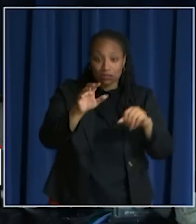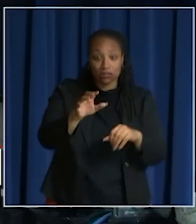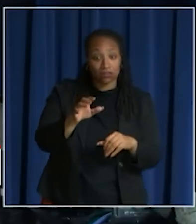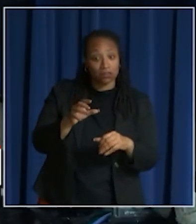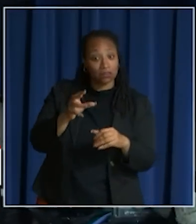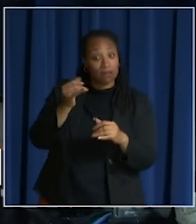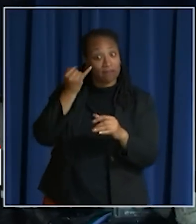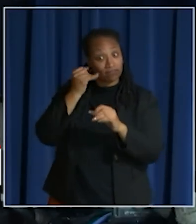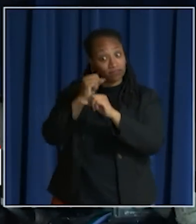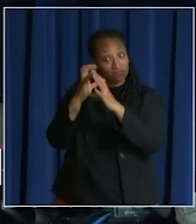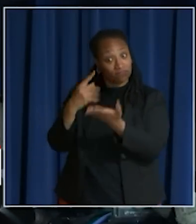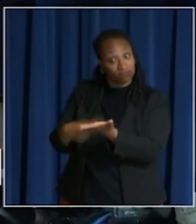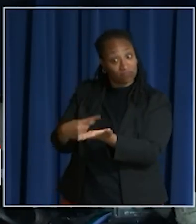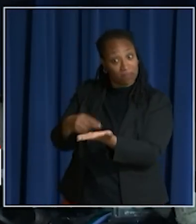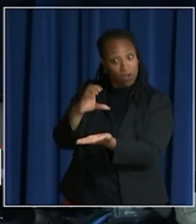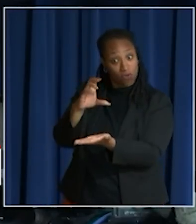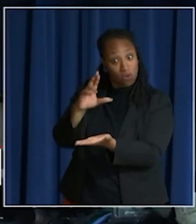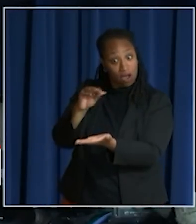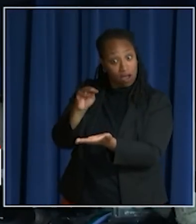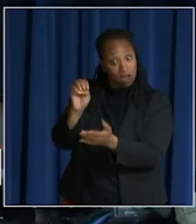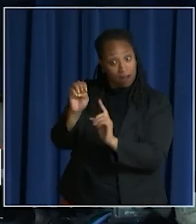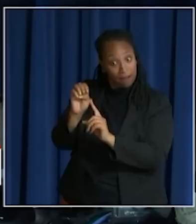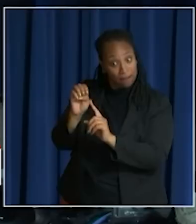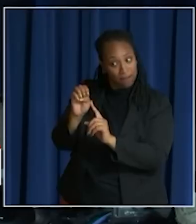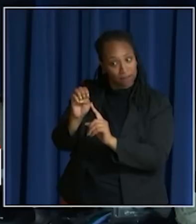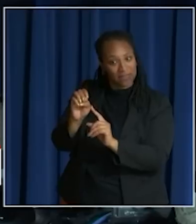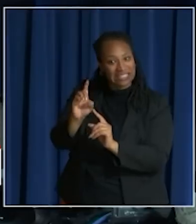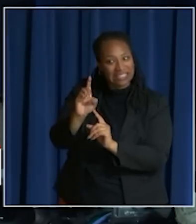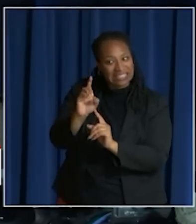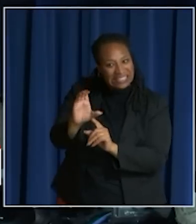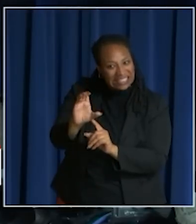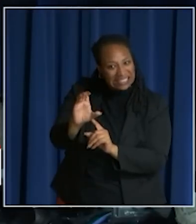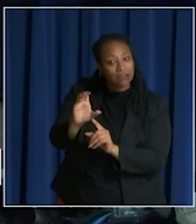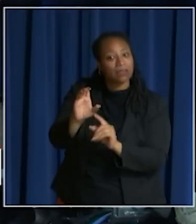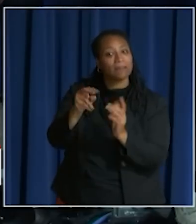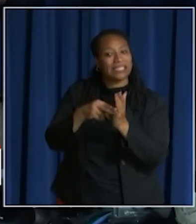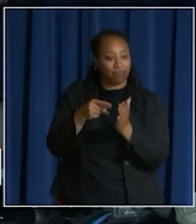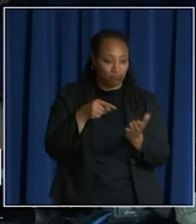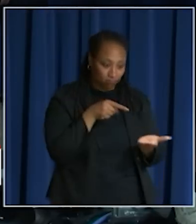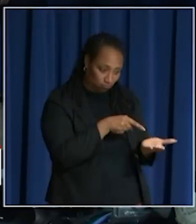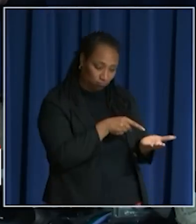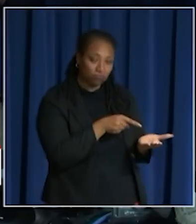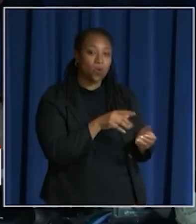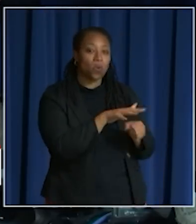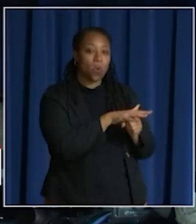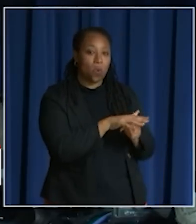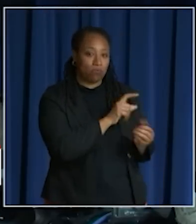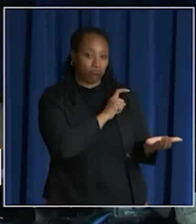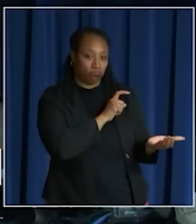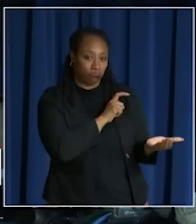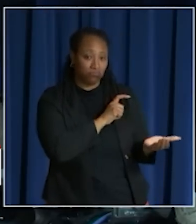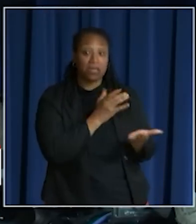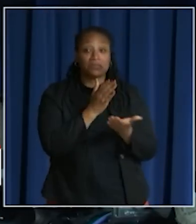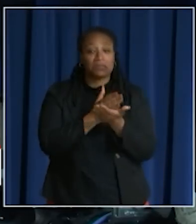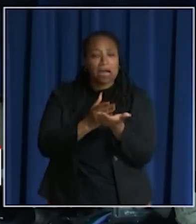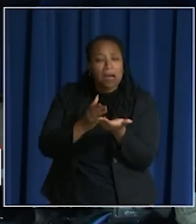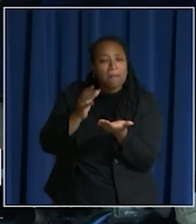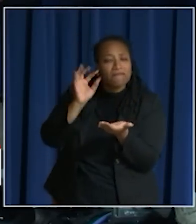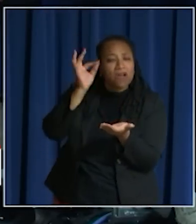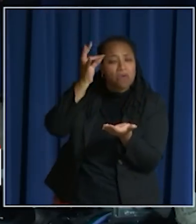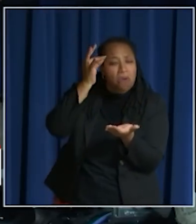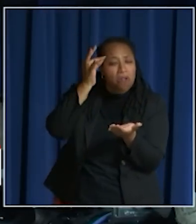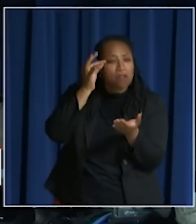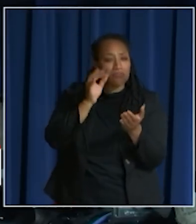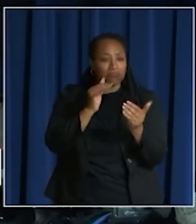local and part federal that can make changes. All right, I'll take just a few more. Mark. Mayor Bowser,